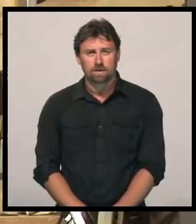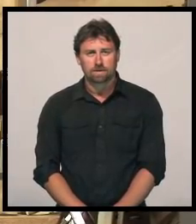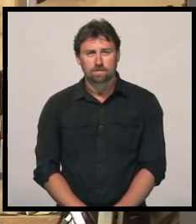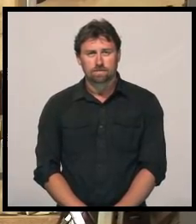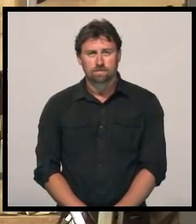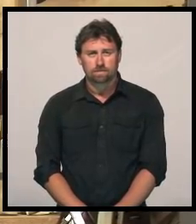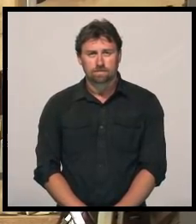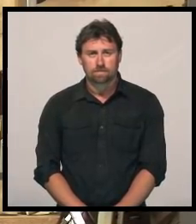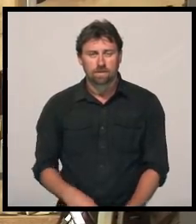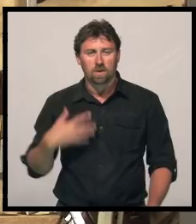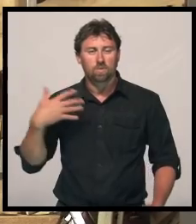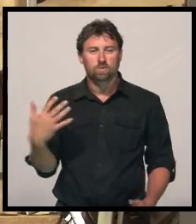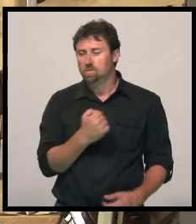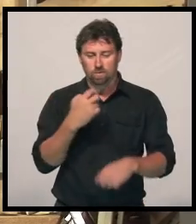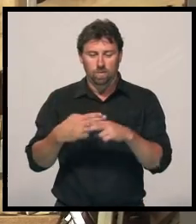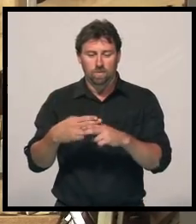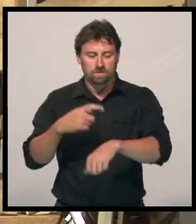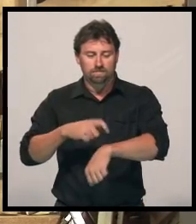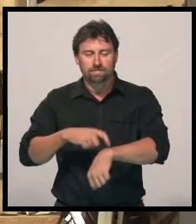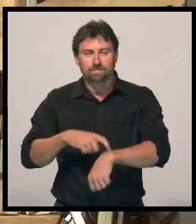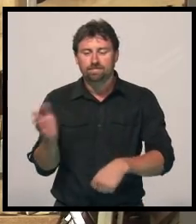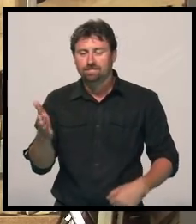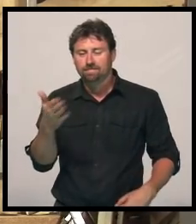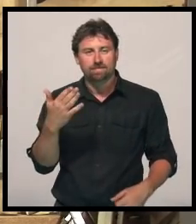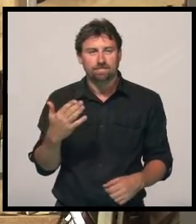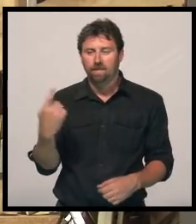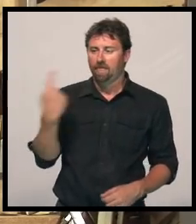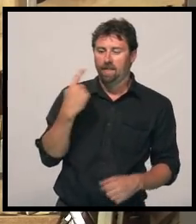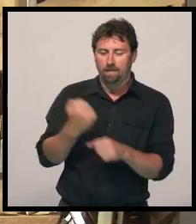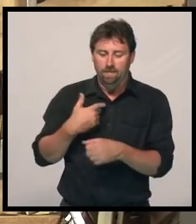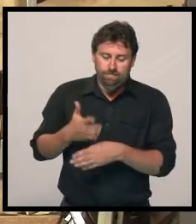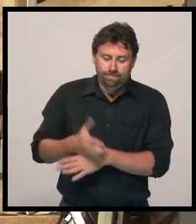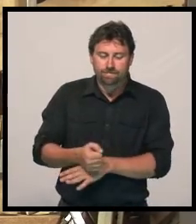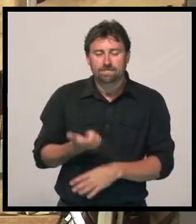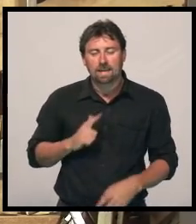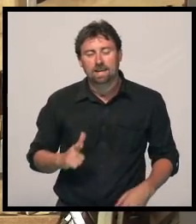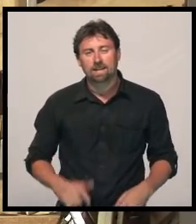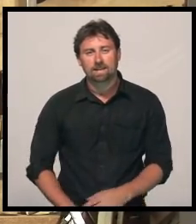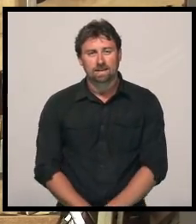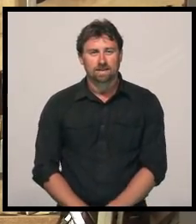So, this is where we should do time lapse but they're getting to make me work hard. So, I'll go through it. Okay.